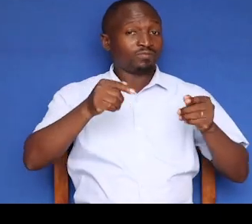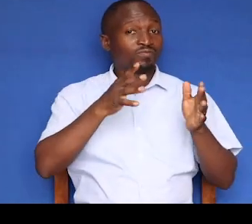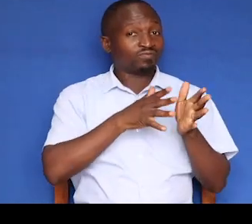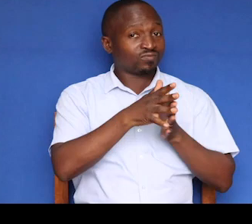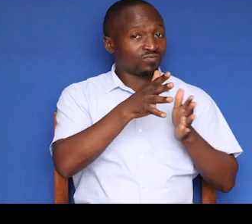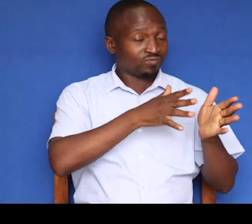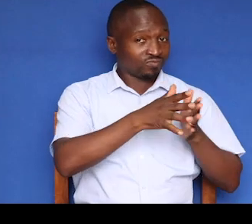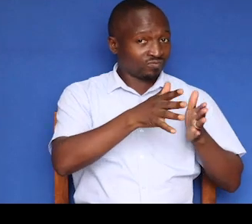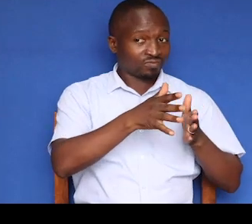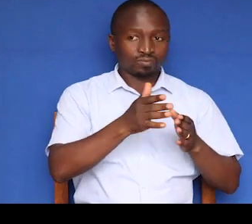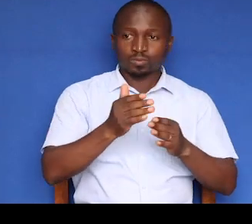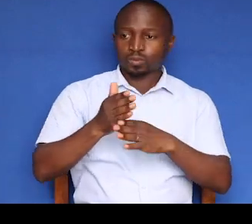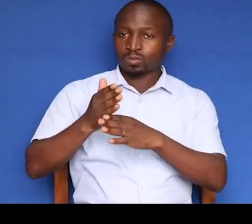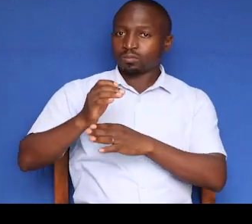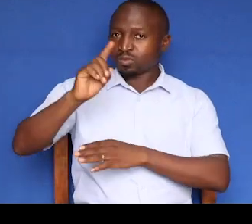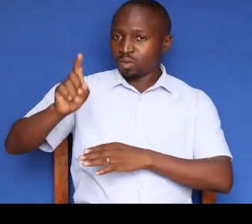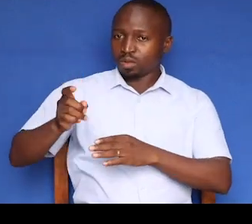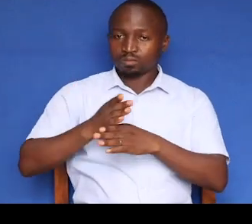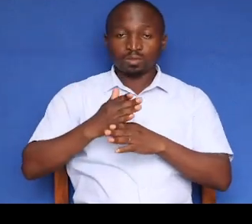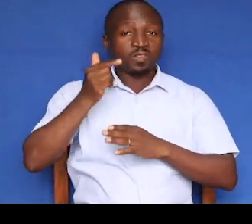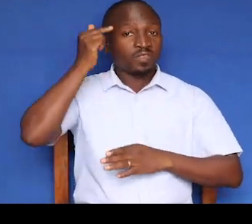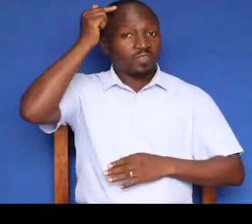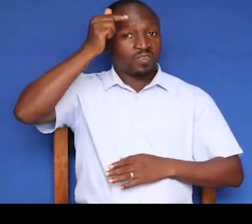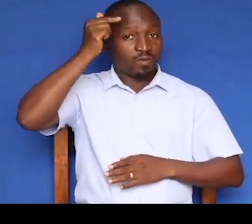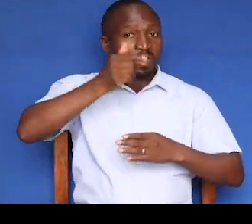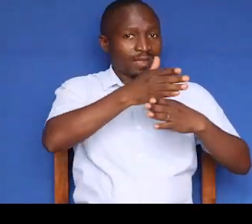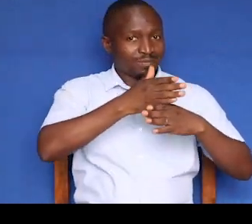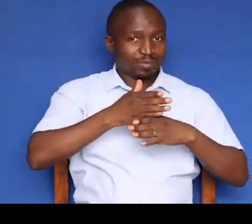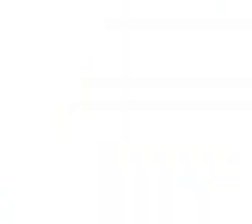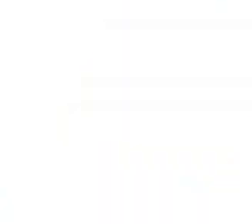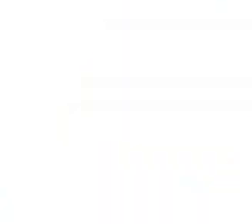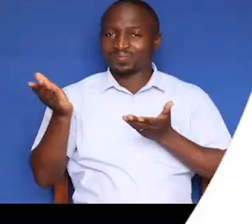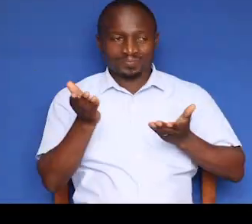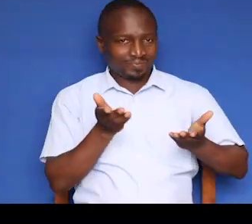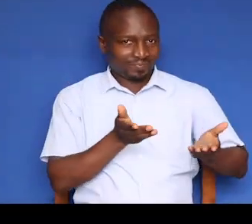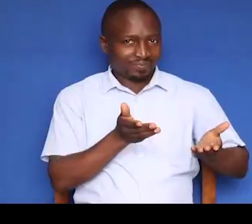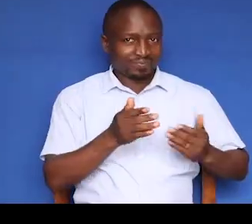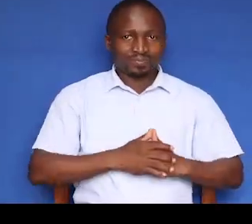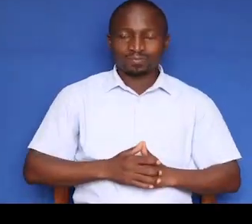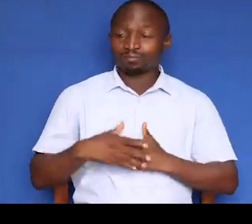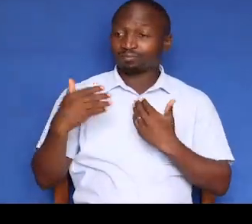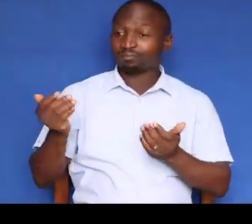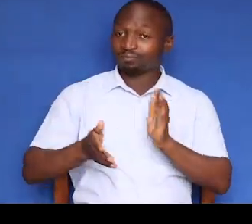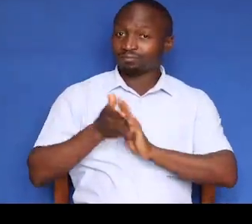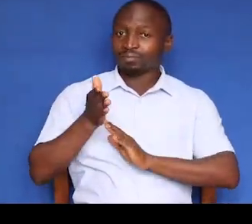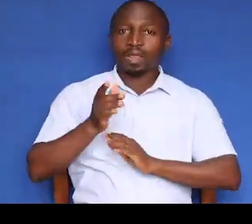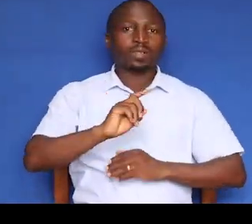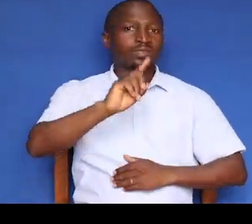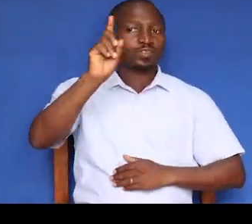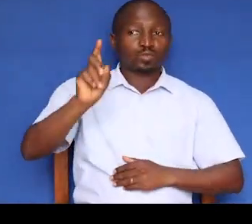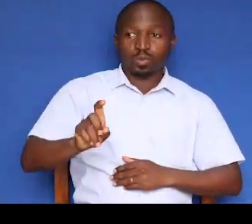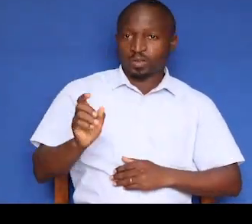you through the questions based on theory of the firm. Please join me. Let us go to